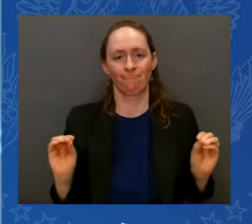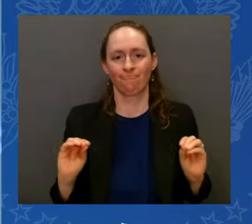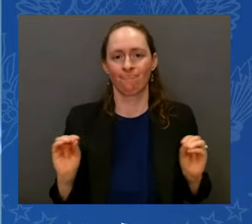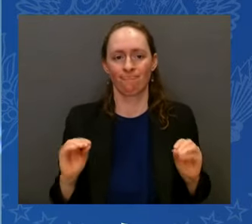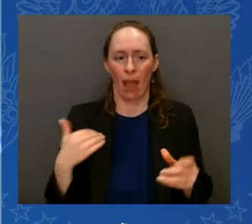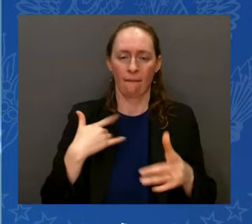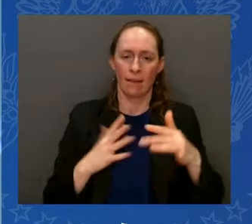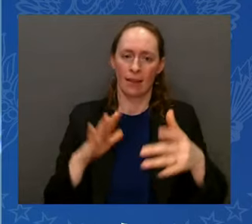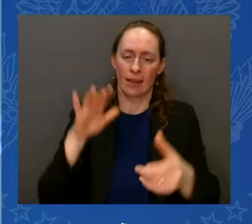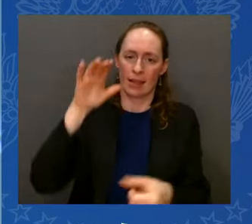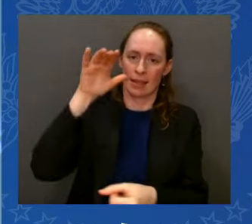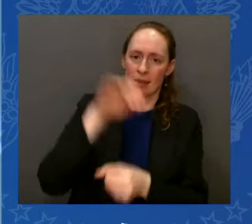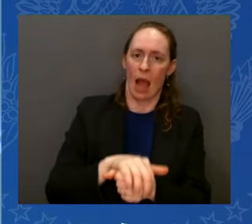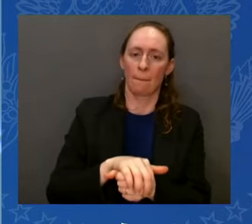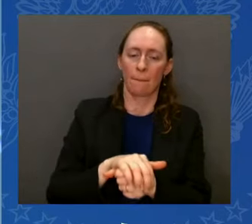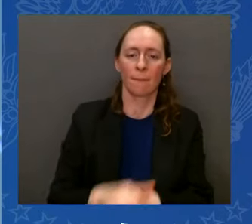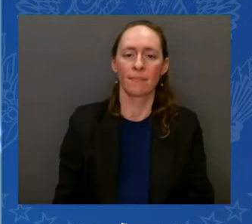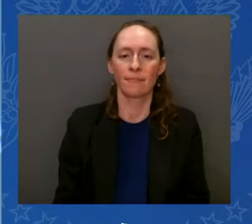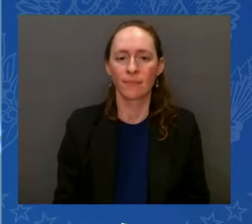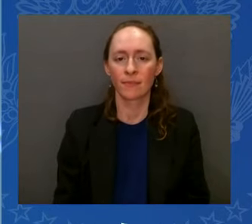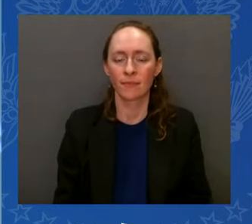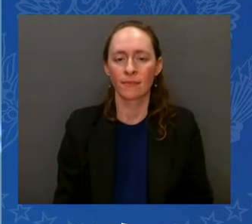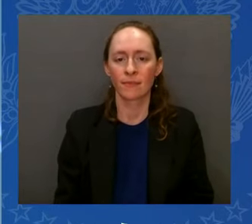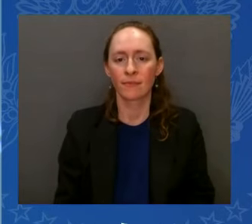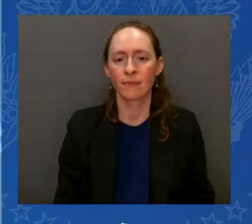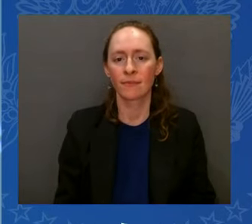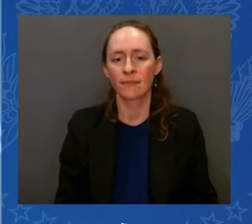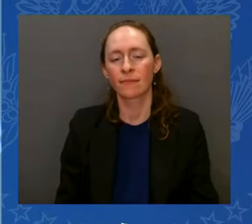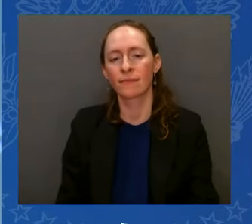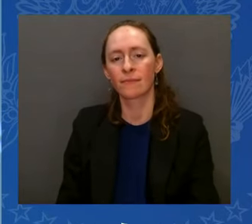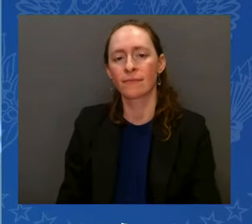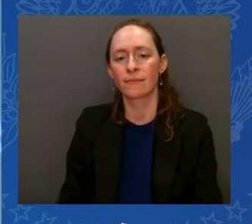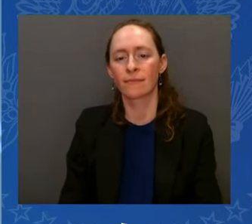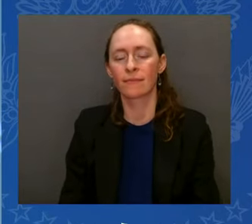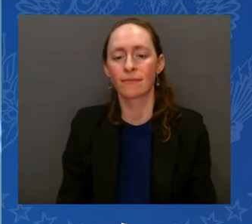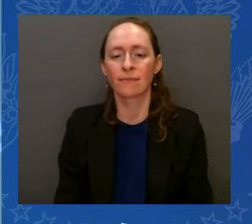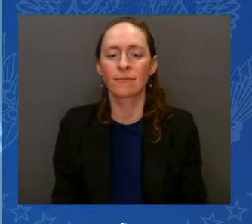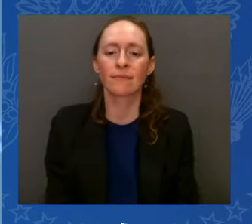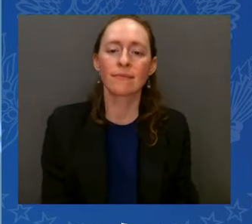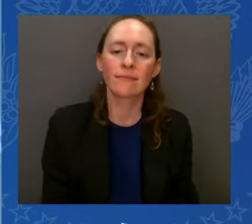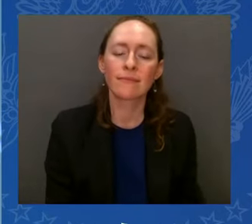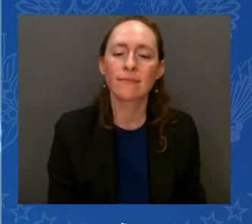And guess what that's doing? That's saving the taxpayers